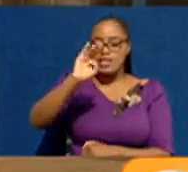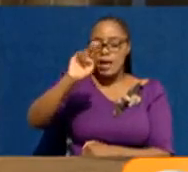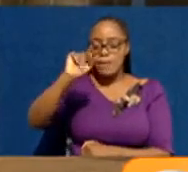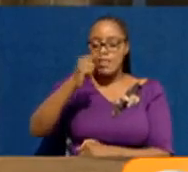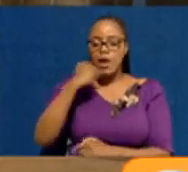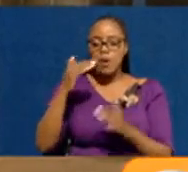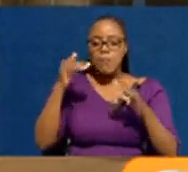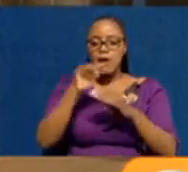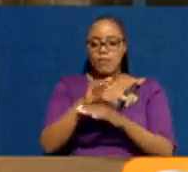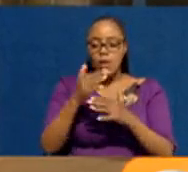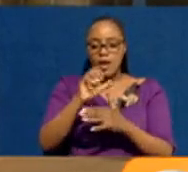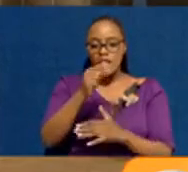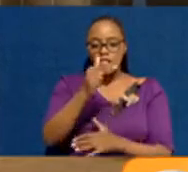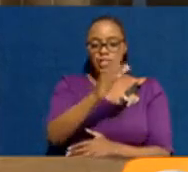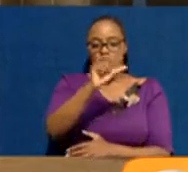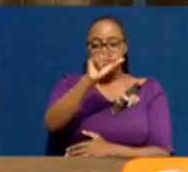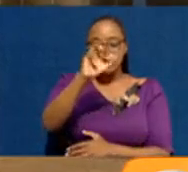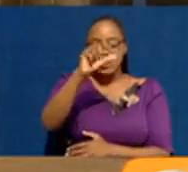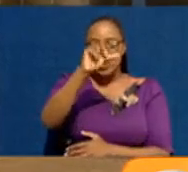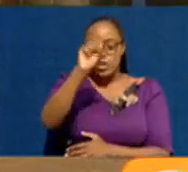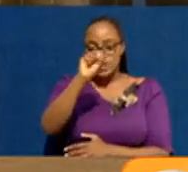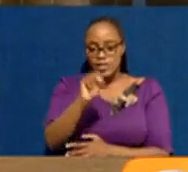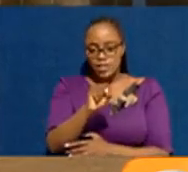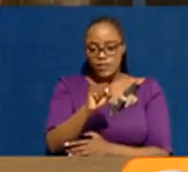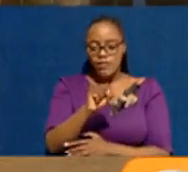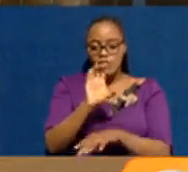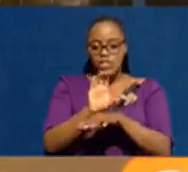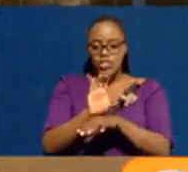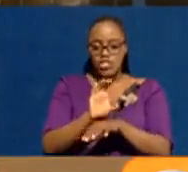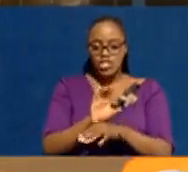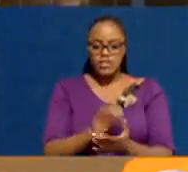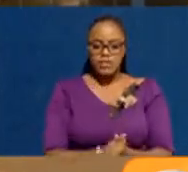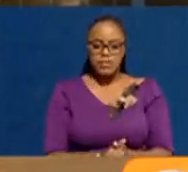interred at St. George's Chapel. Ayub Abdikadir, Citizen TV, Nairobi.